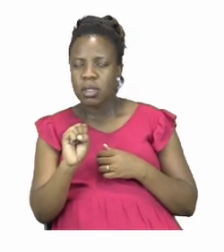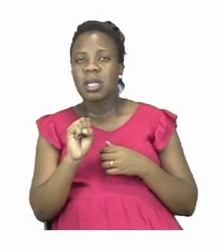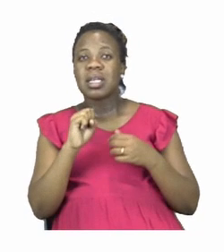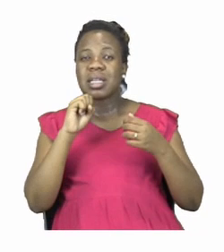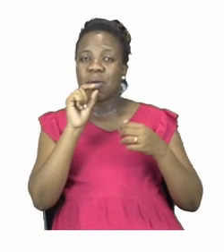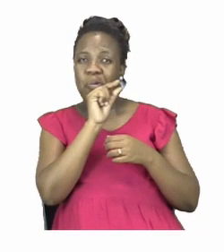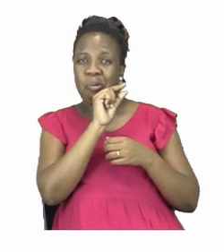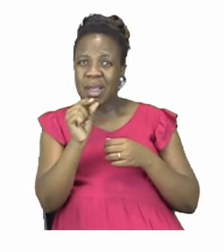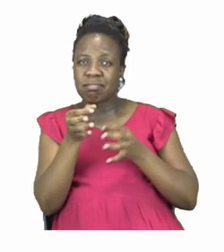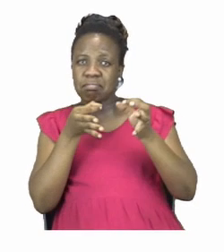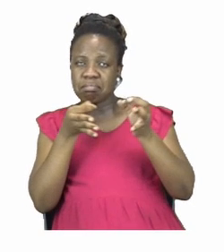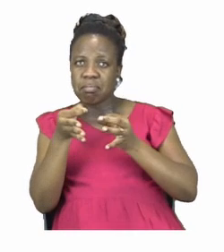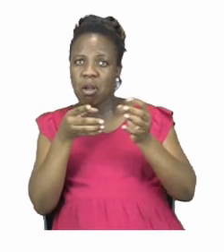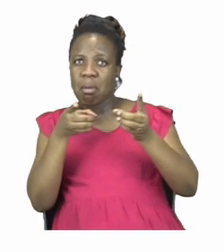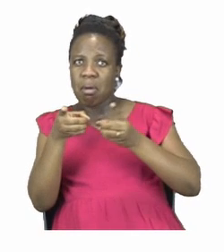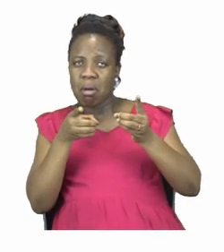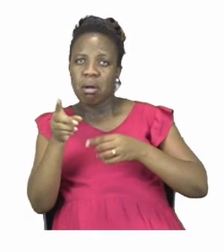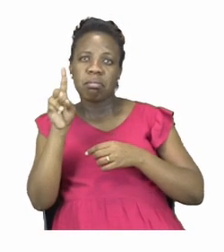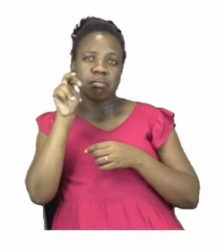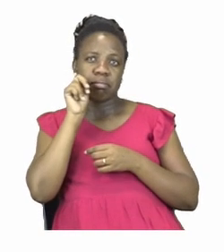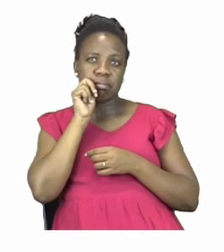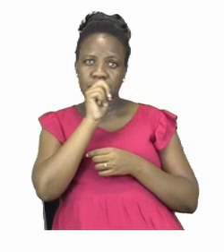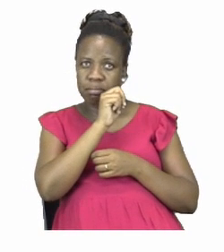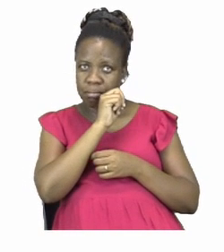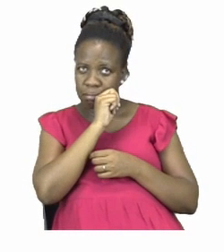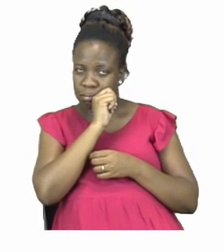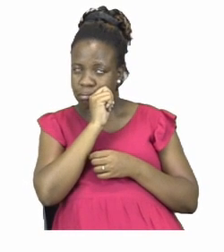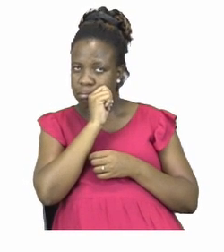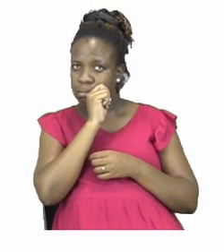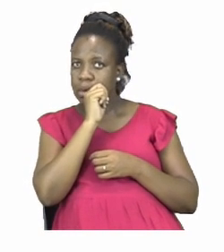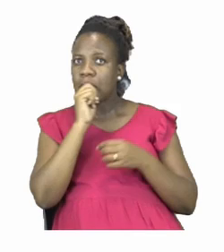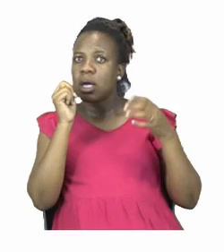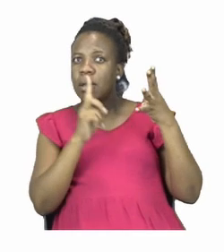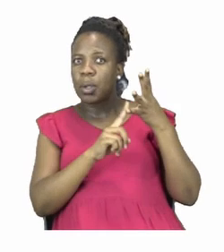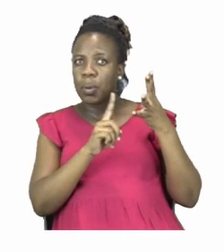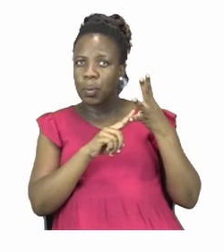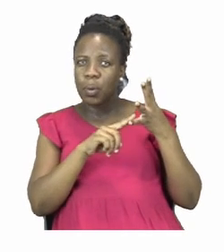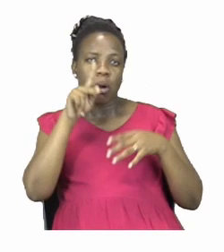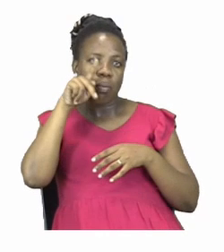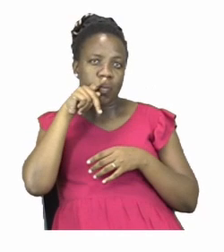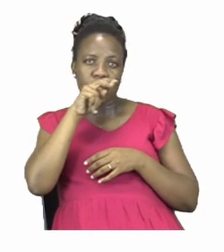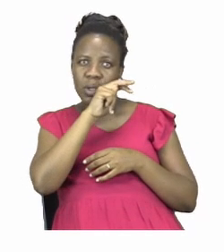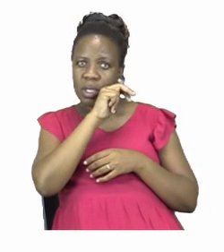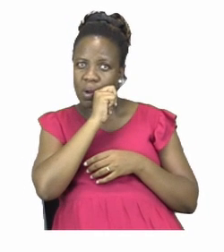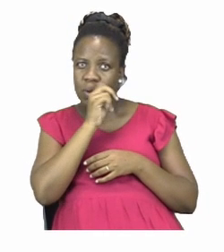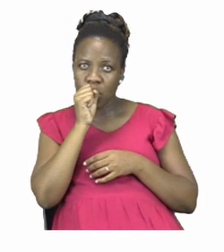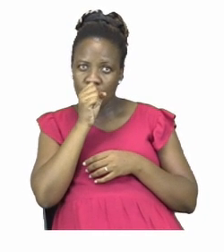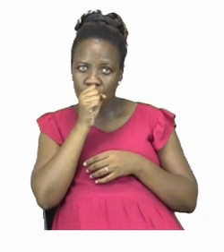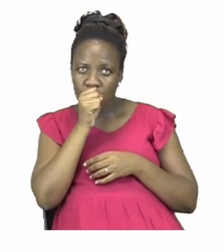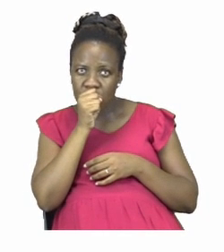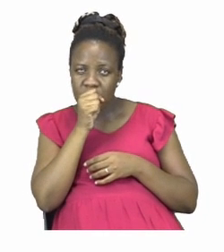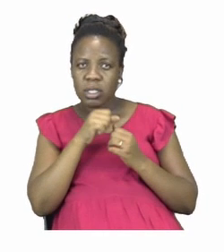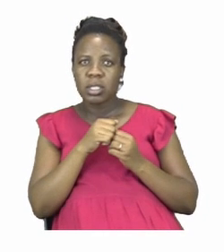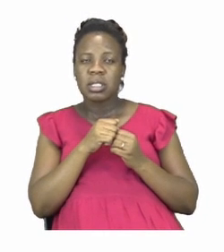You also have to find a pronoun, which is a word that can replace the noun in a sentence.